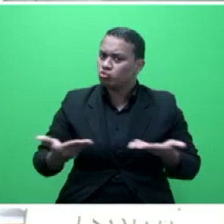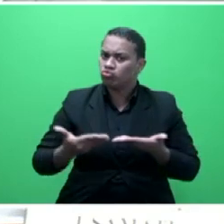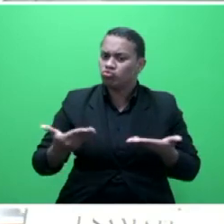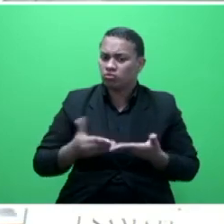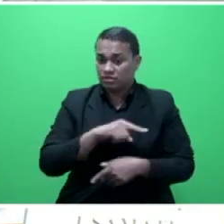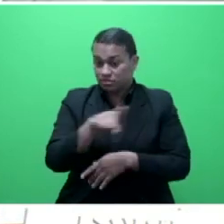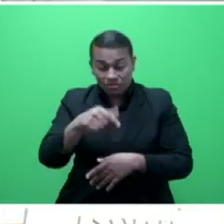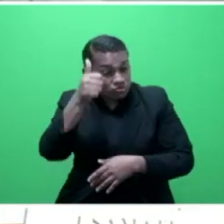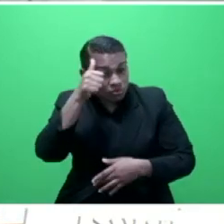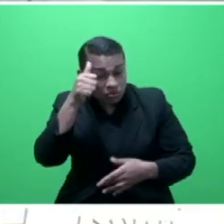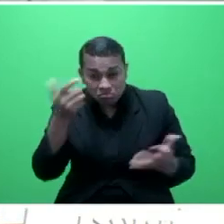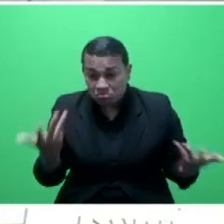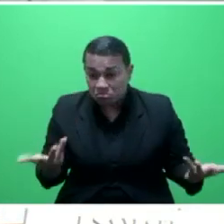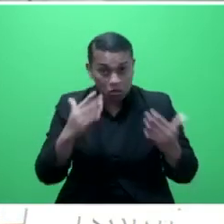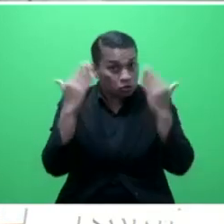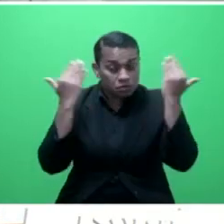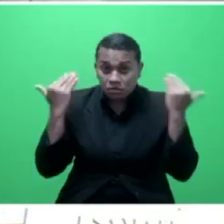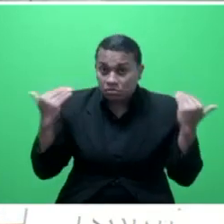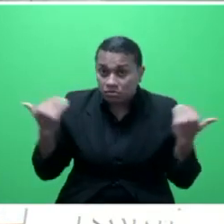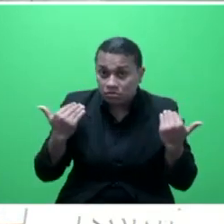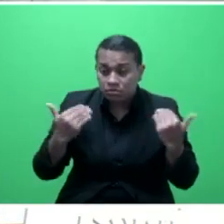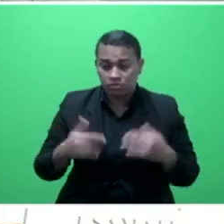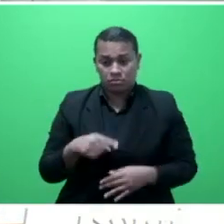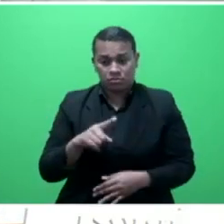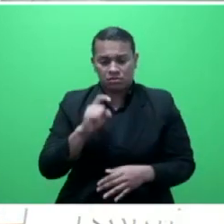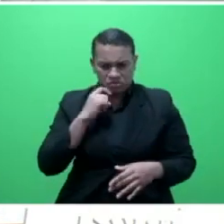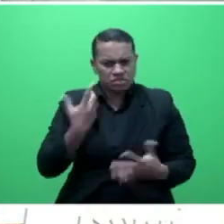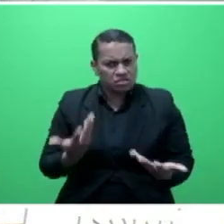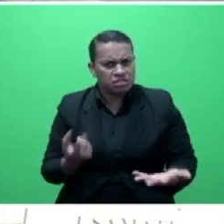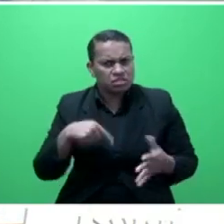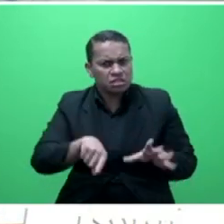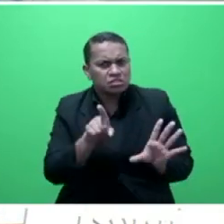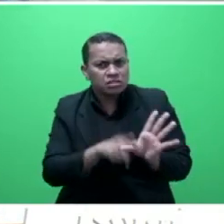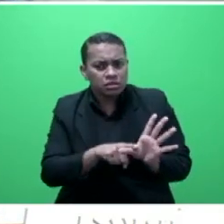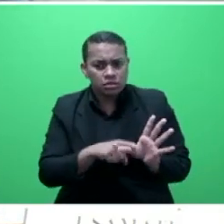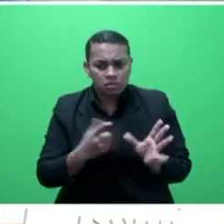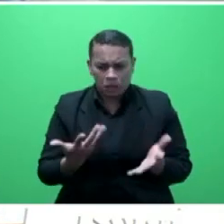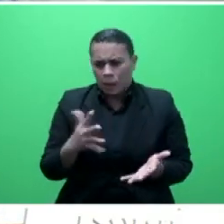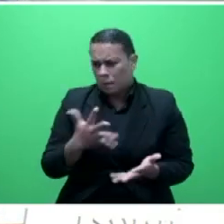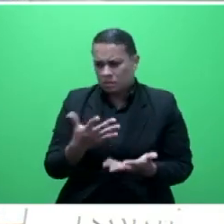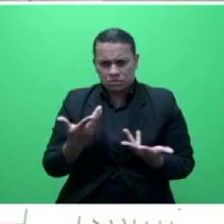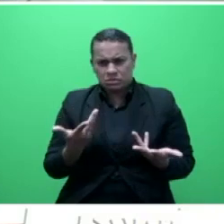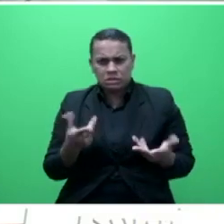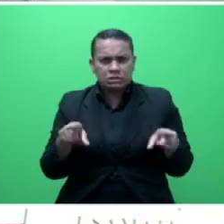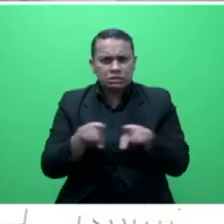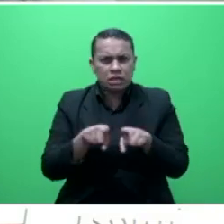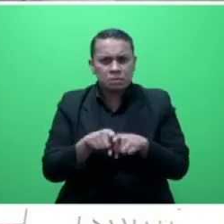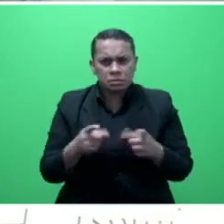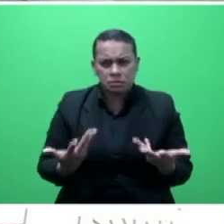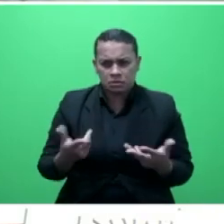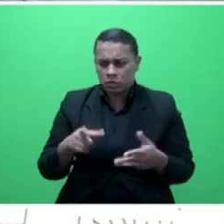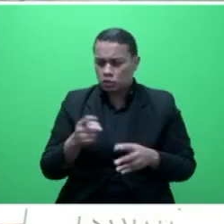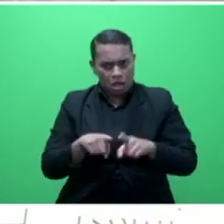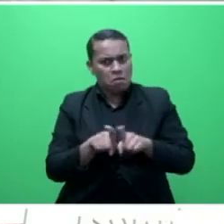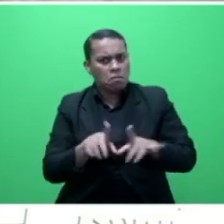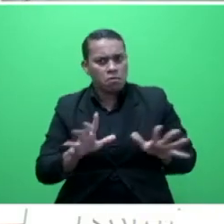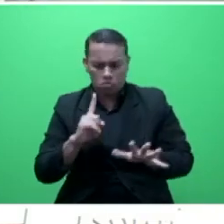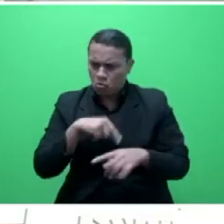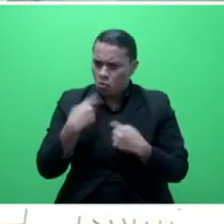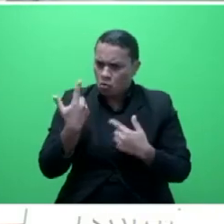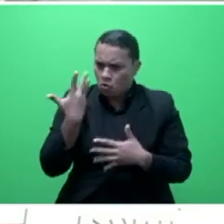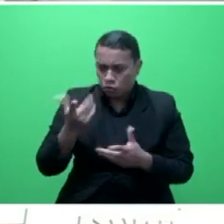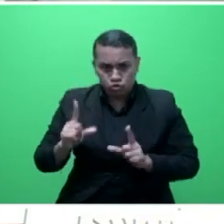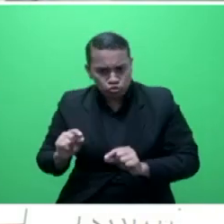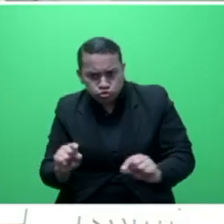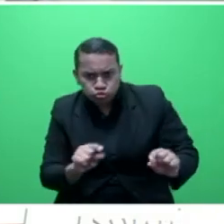Speaker, sir, there's nothing traditional about this year. When our tourism operators talked about the anxieties from this pandemic, we knew we